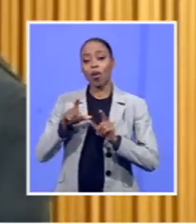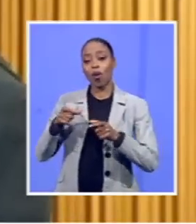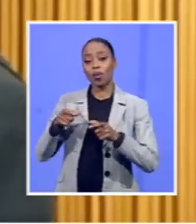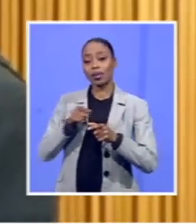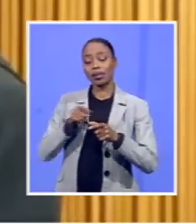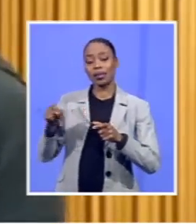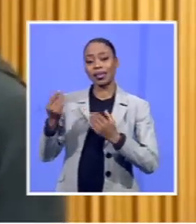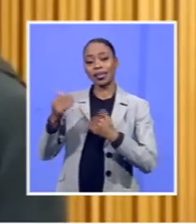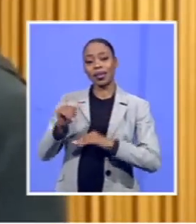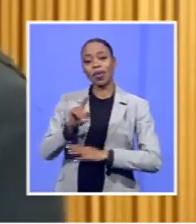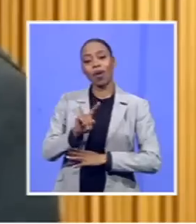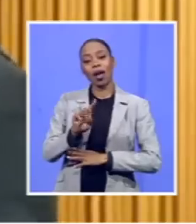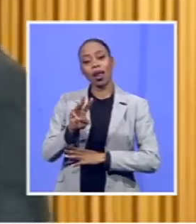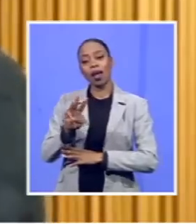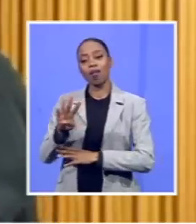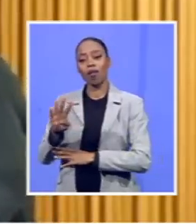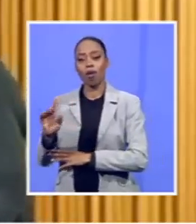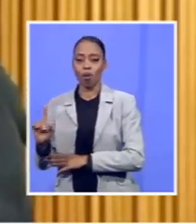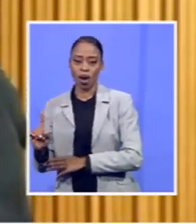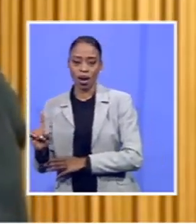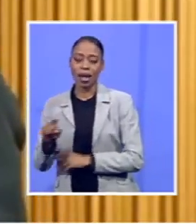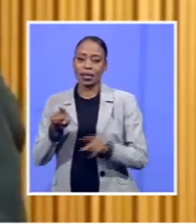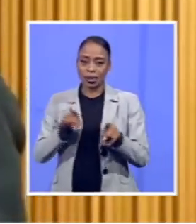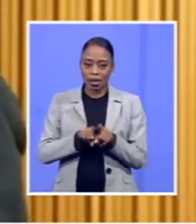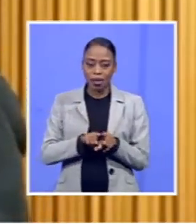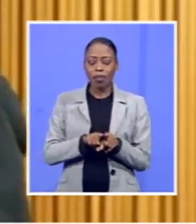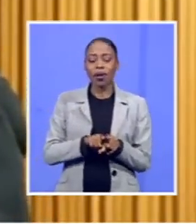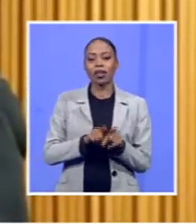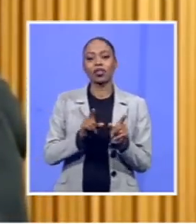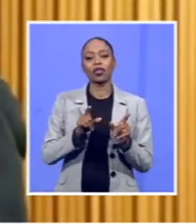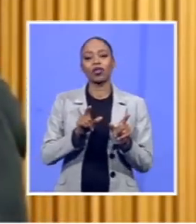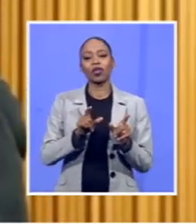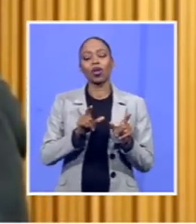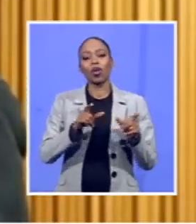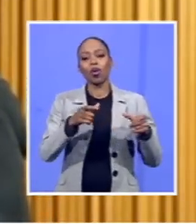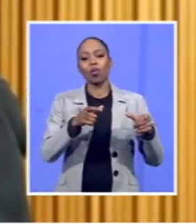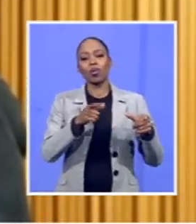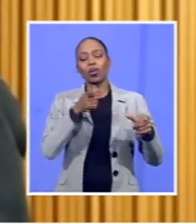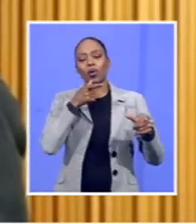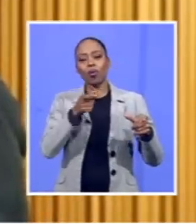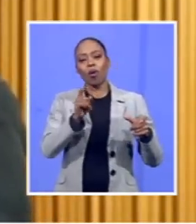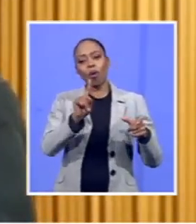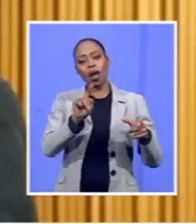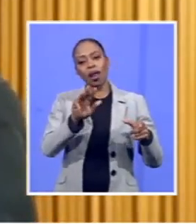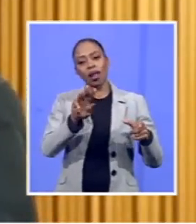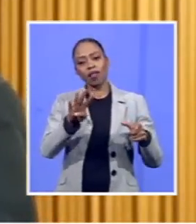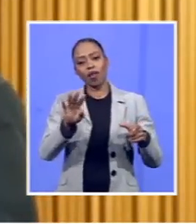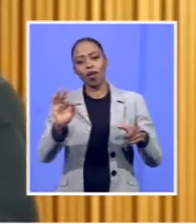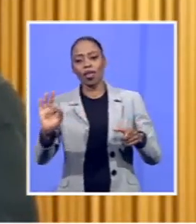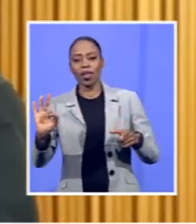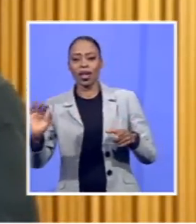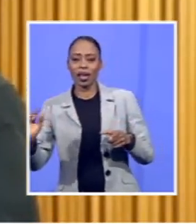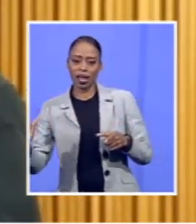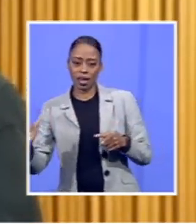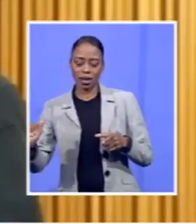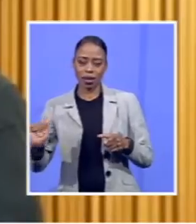in Section 194.1 is the same as the committee envisaged in 194.3a. And I'll demonstrate